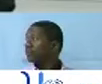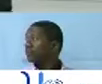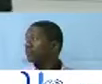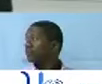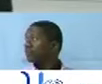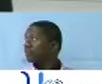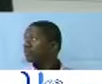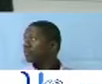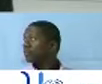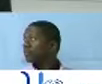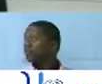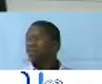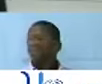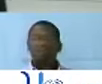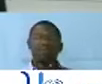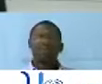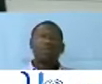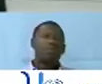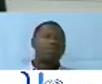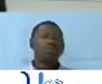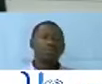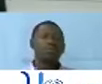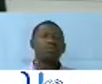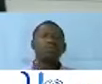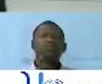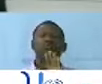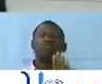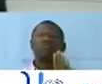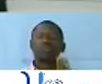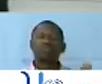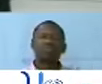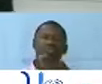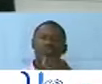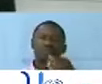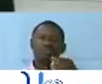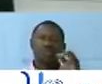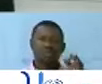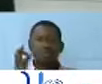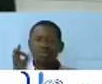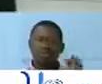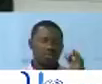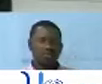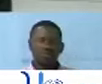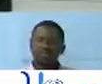So we stopped going to his courts. In fact,